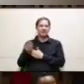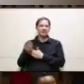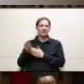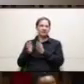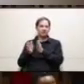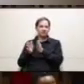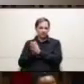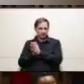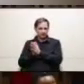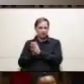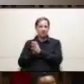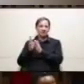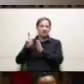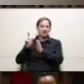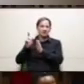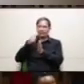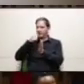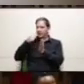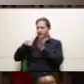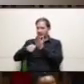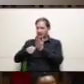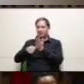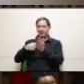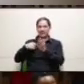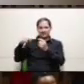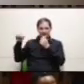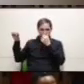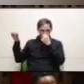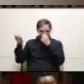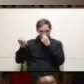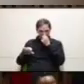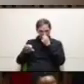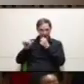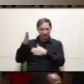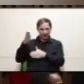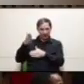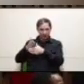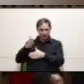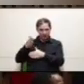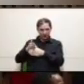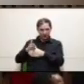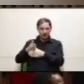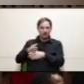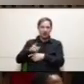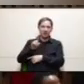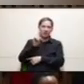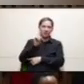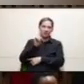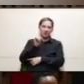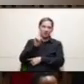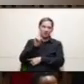to delegated me to write to the MM to come back to work on the 1st of